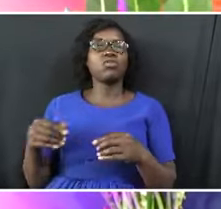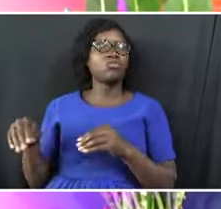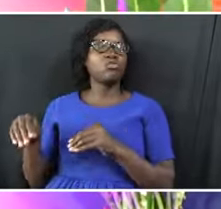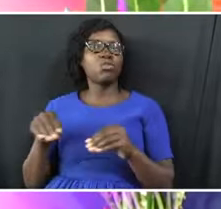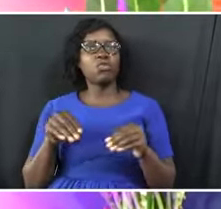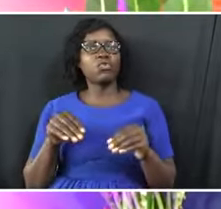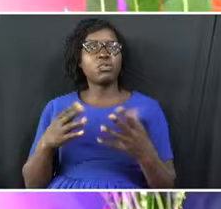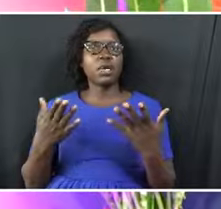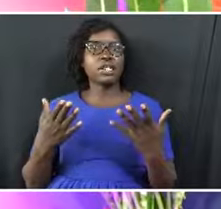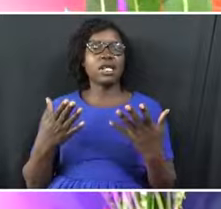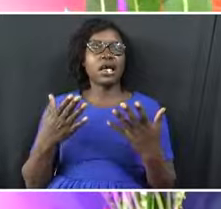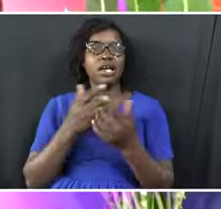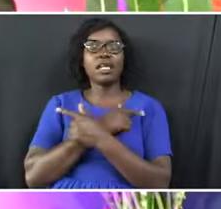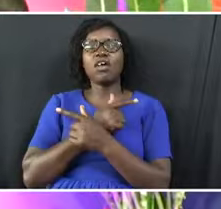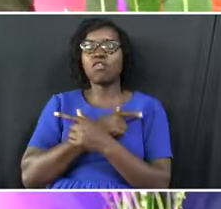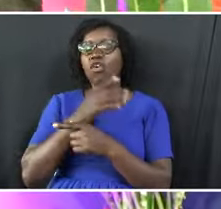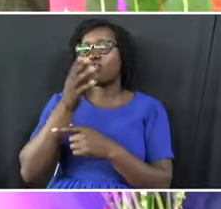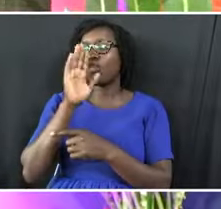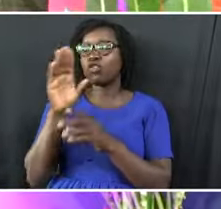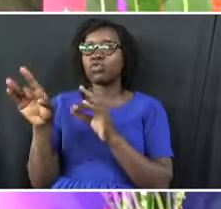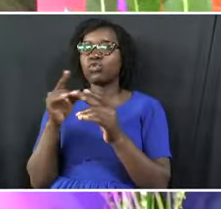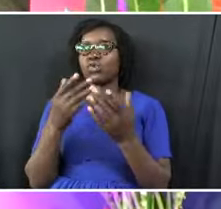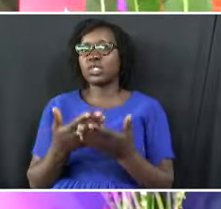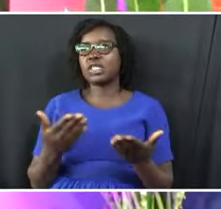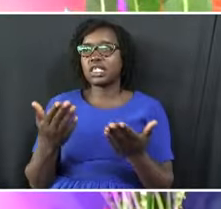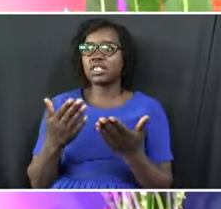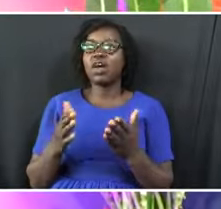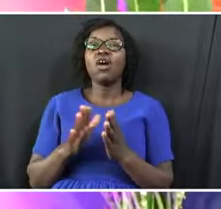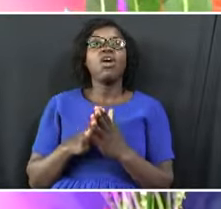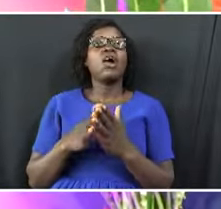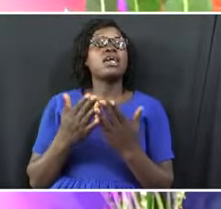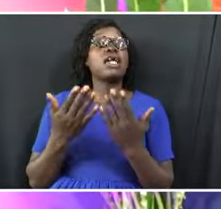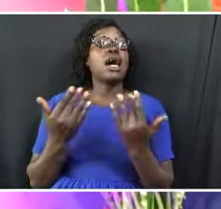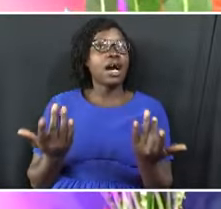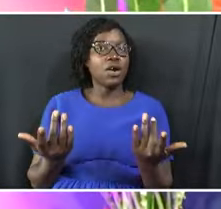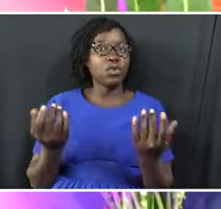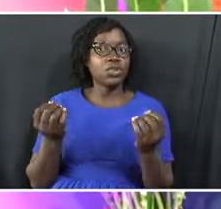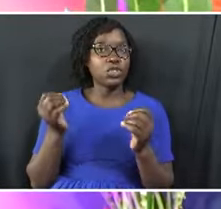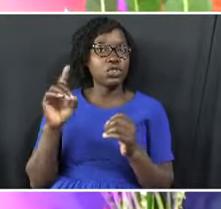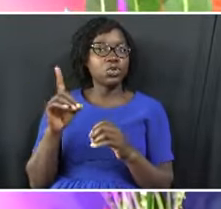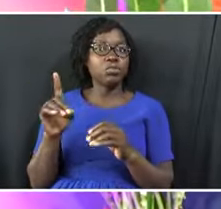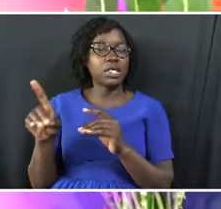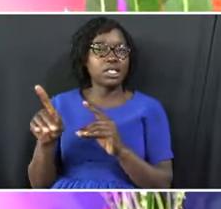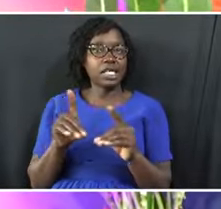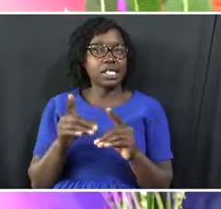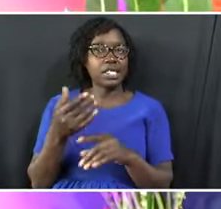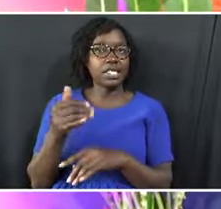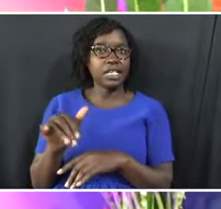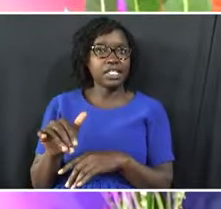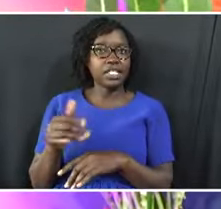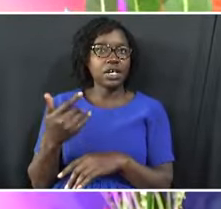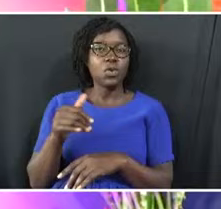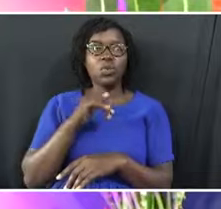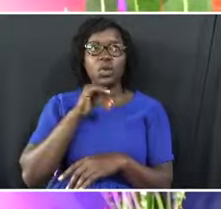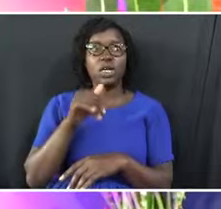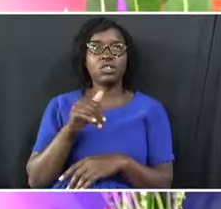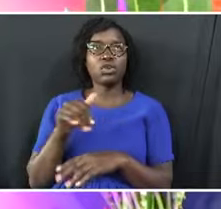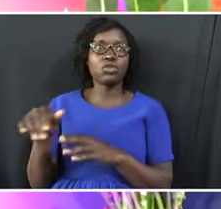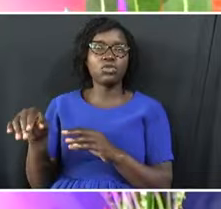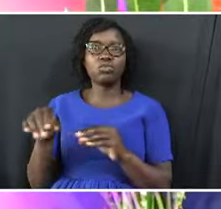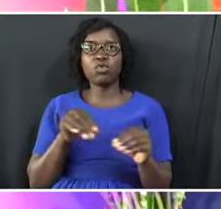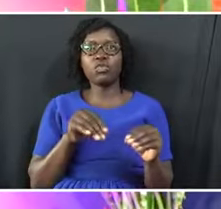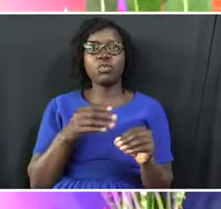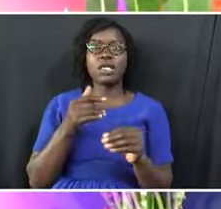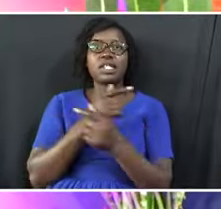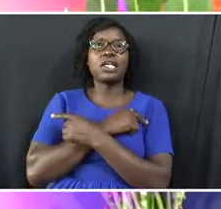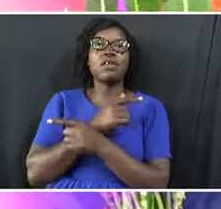the love of God to do things on how they are supposed to be done. Yet we are not moved by the